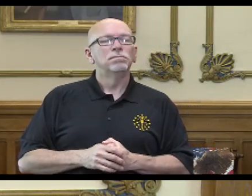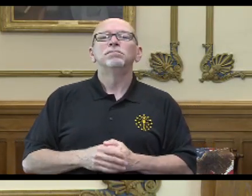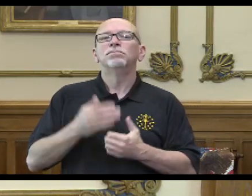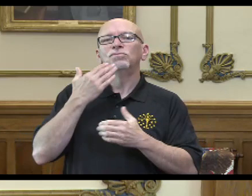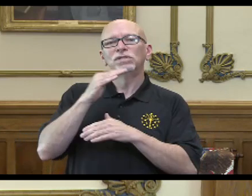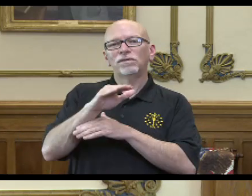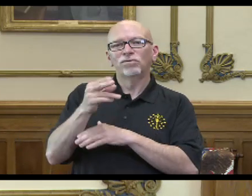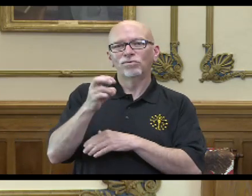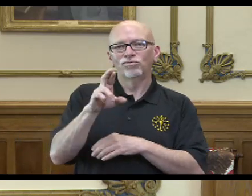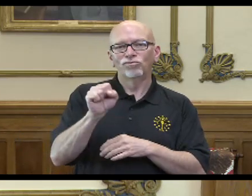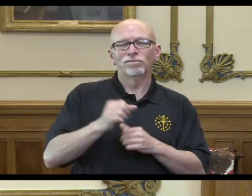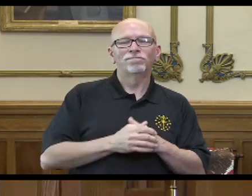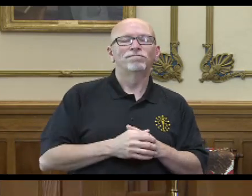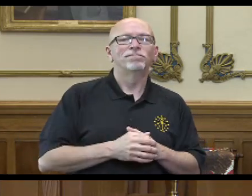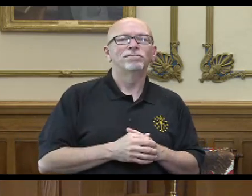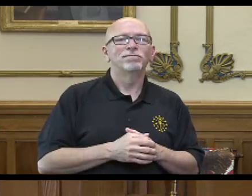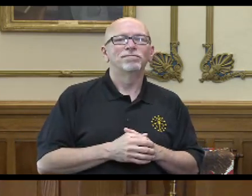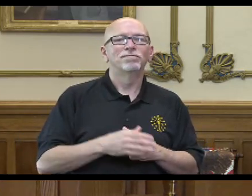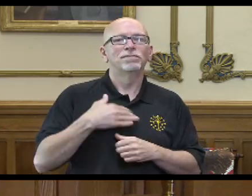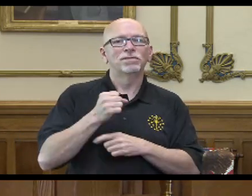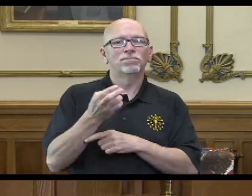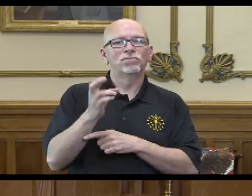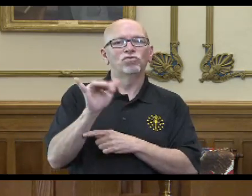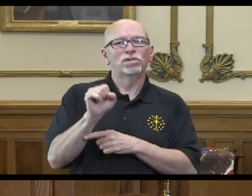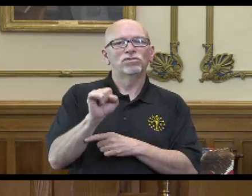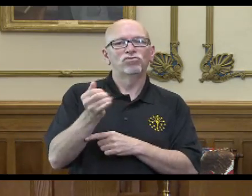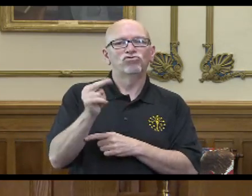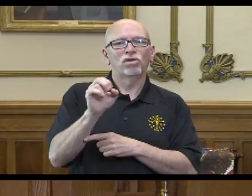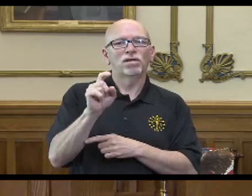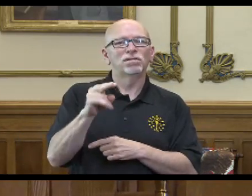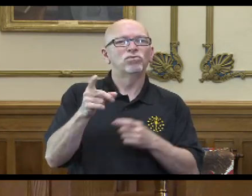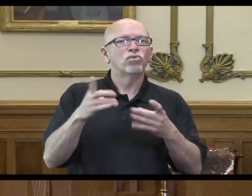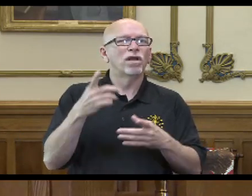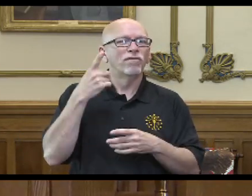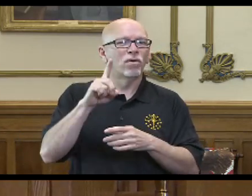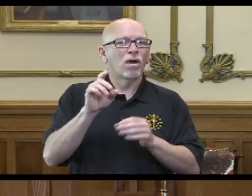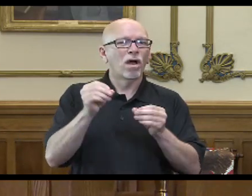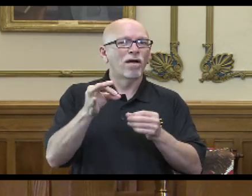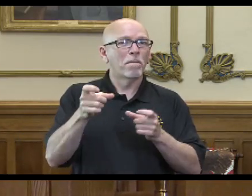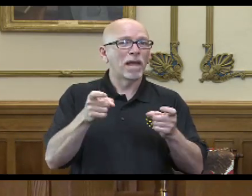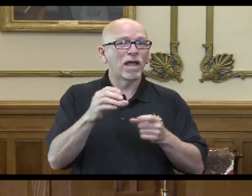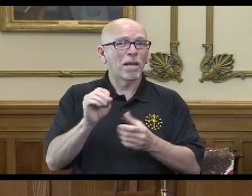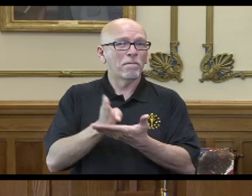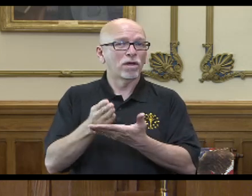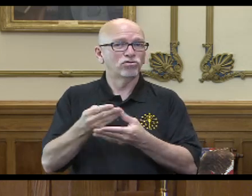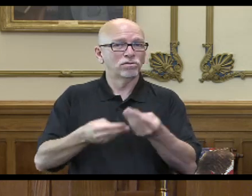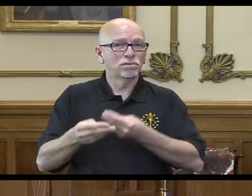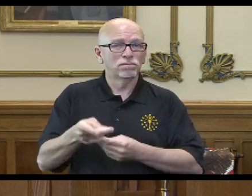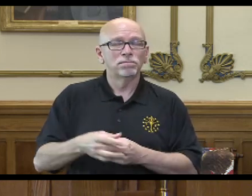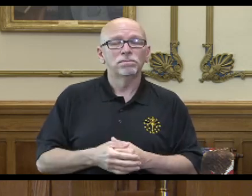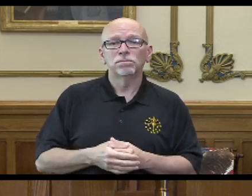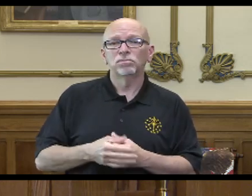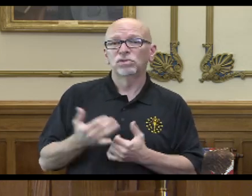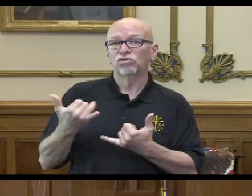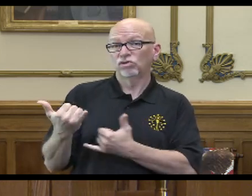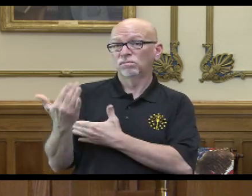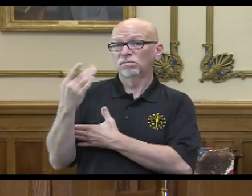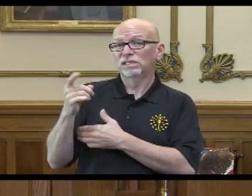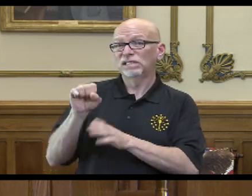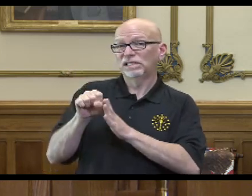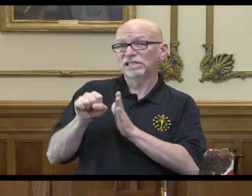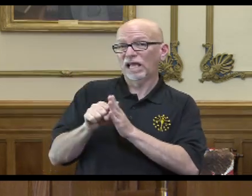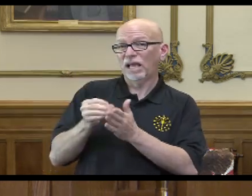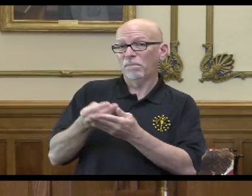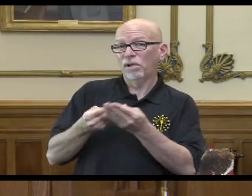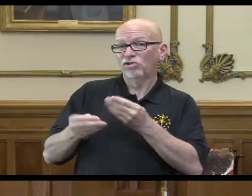Good afternoon, Hoosiers. My name is Chris Johnston, Director of the Office of Management and Budget. Earlier today, the State Budget